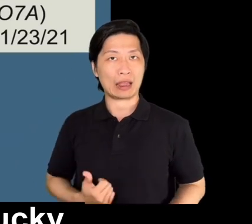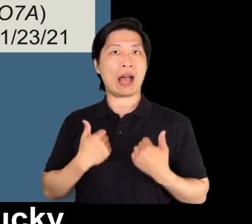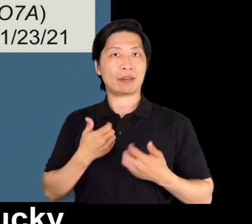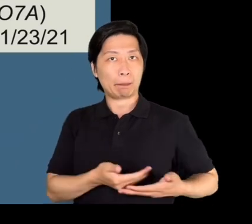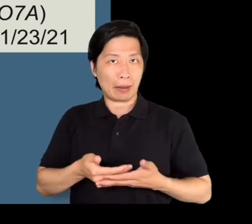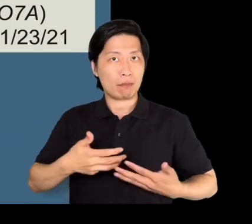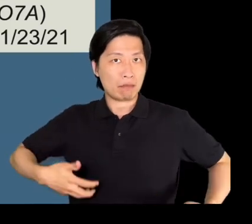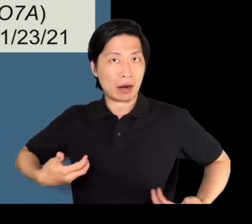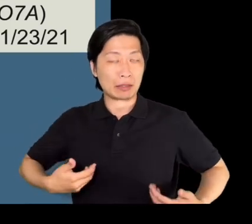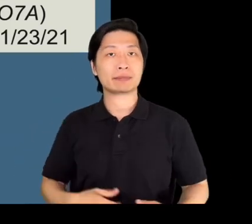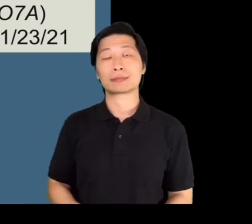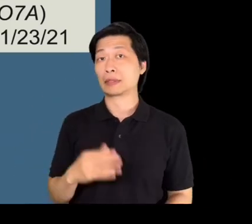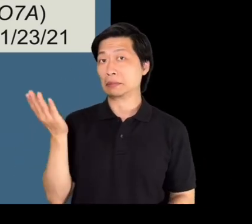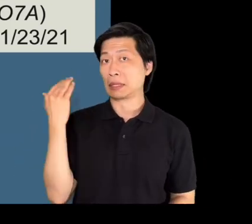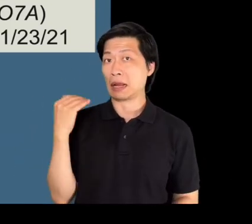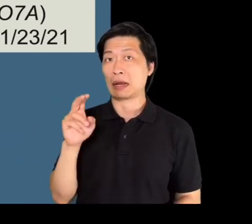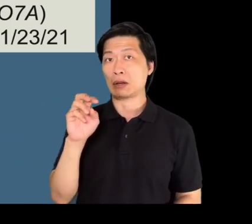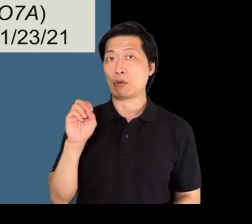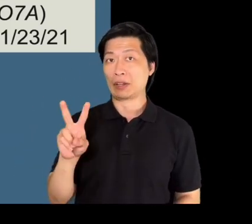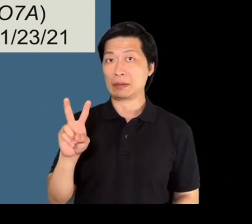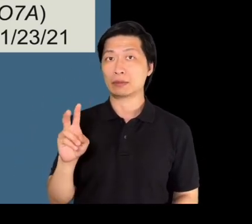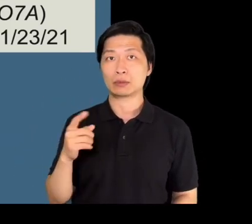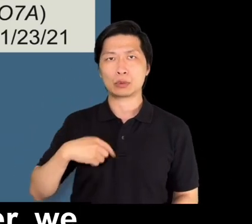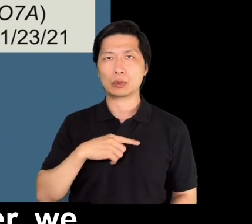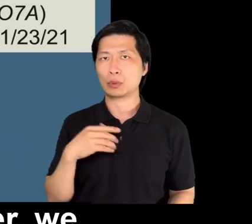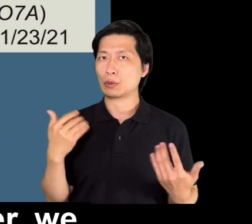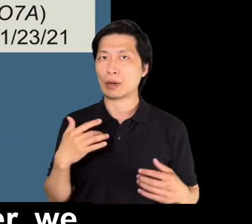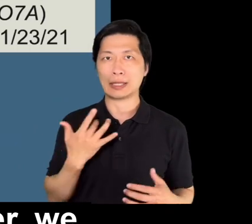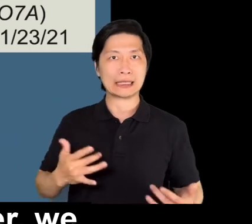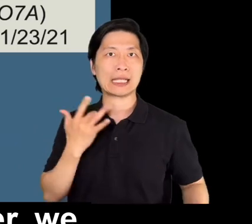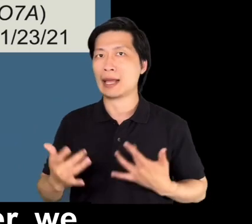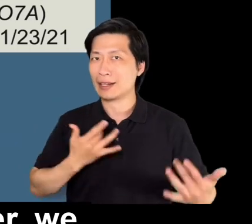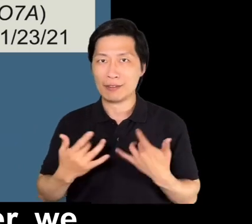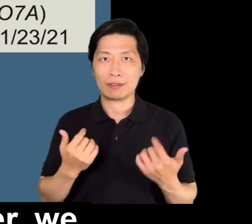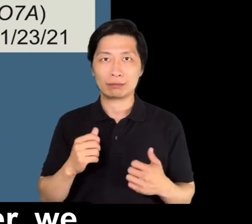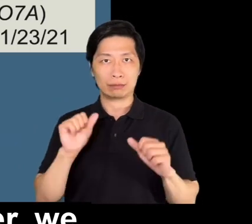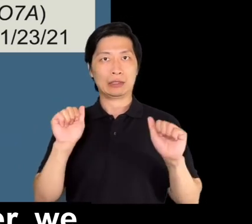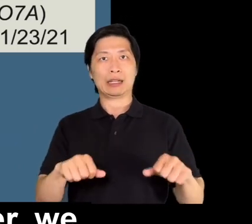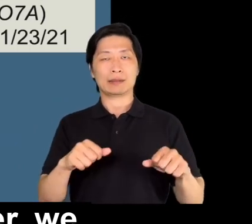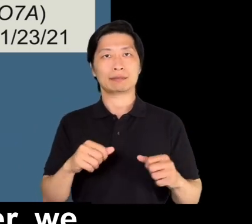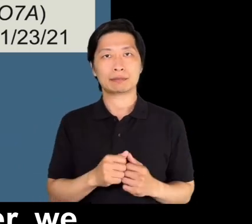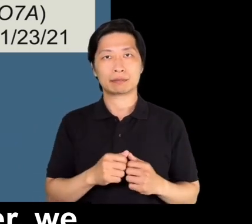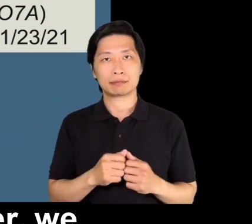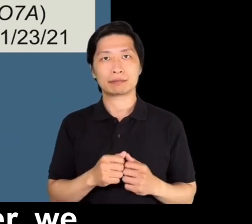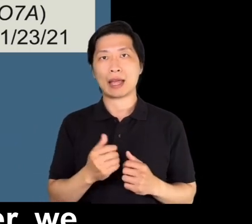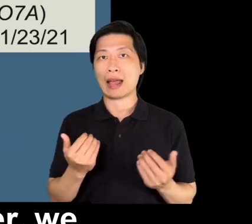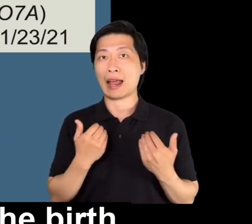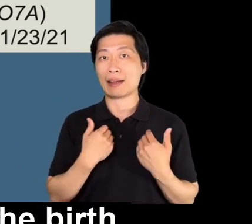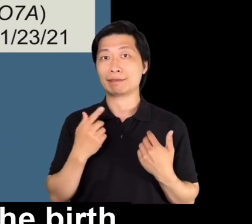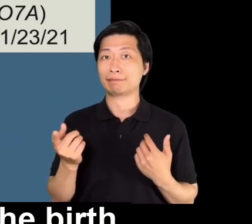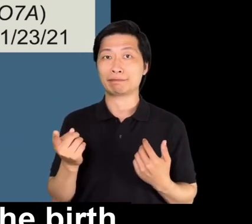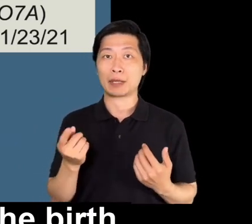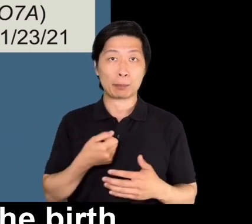Last November, we were incredibly excited to have the